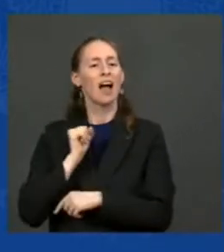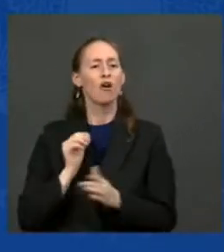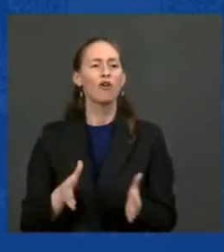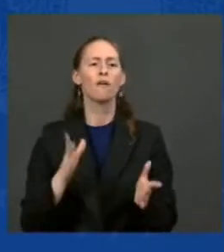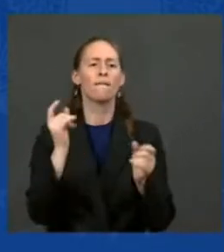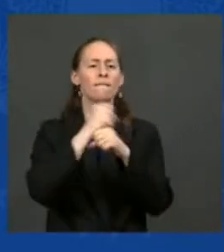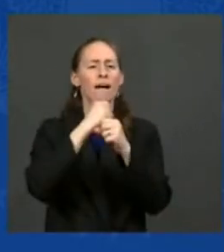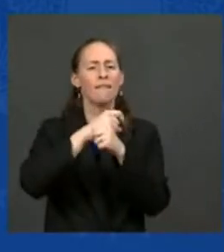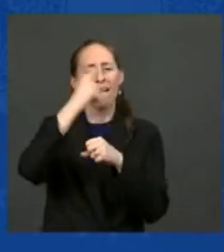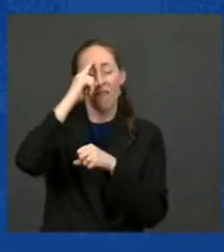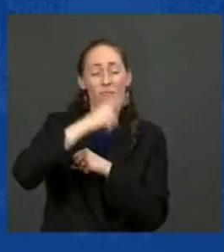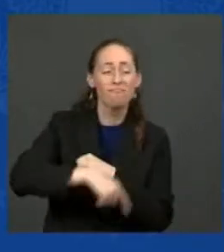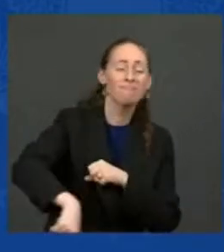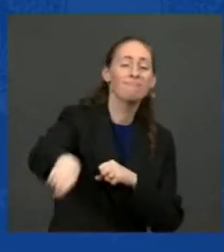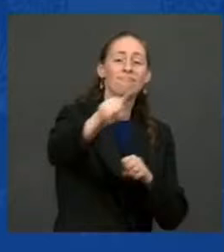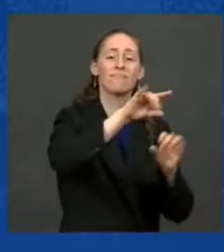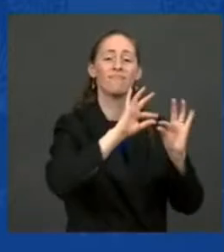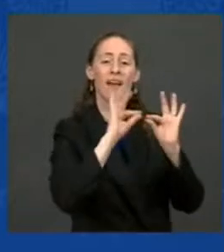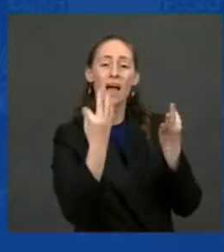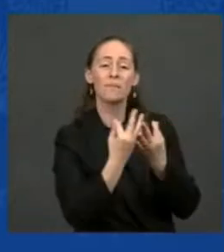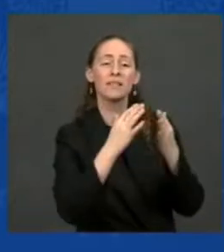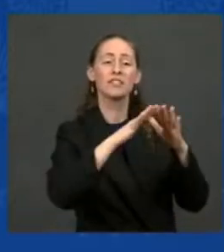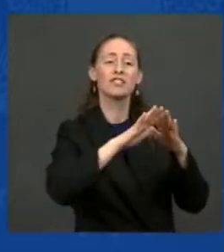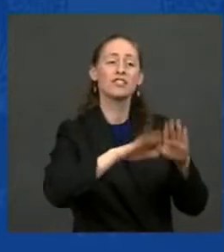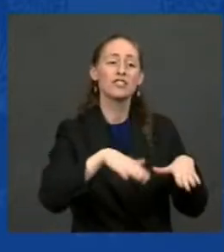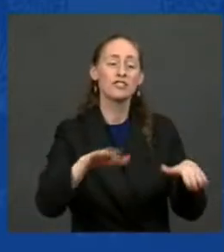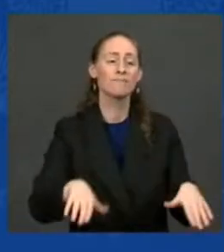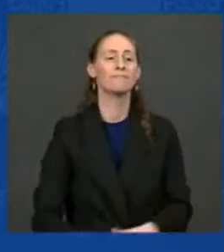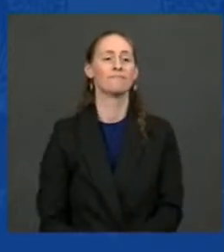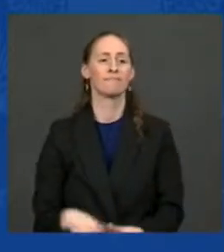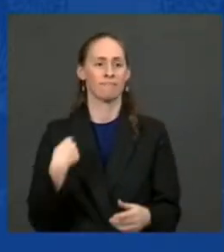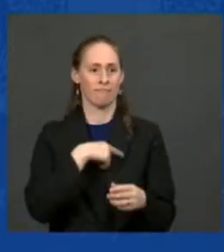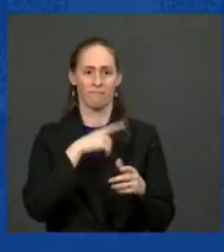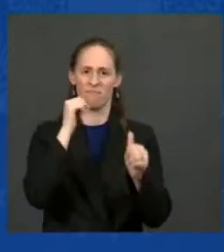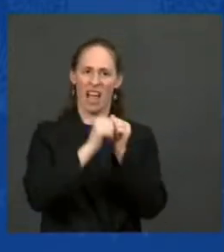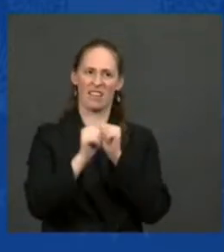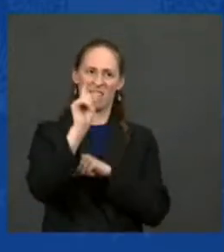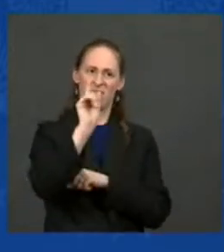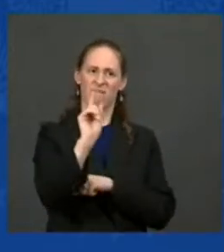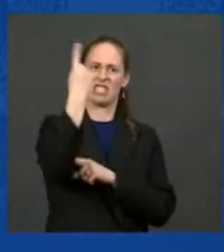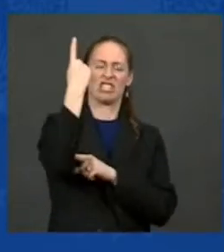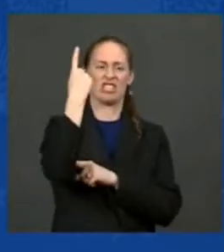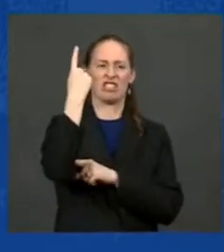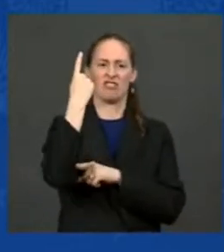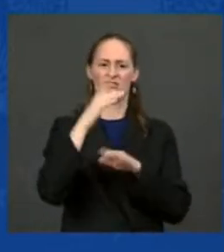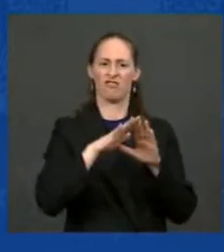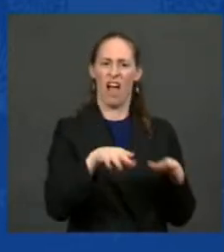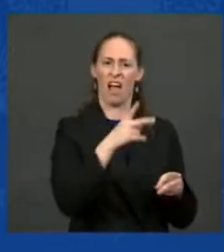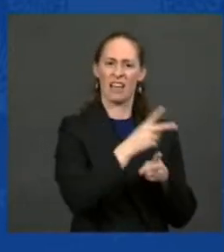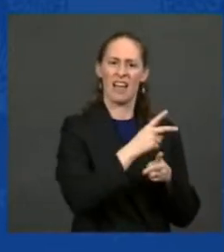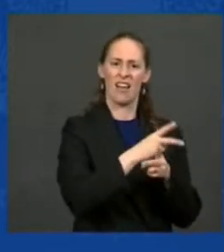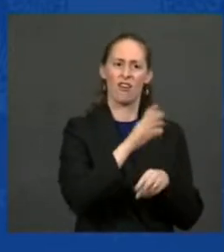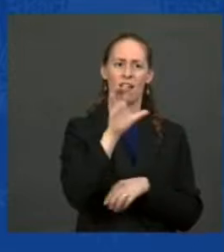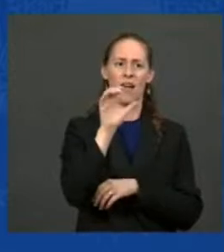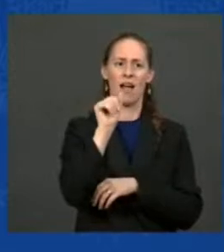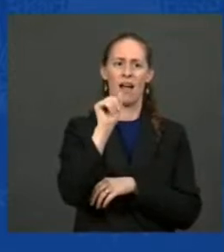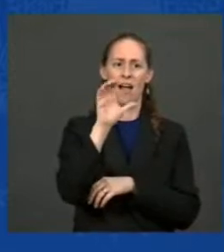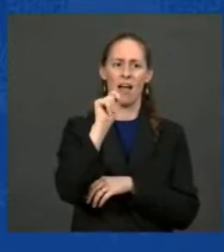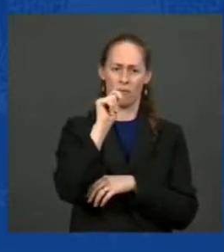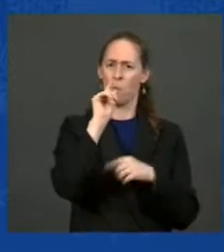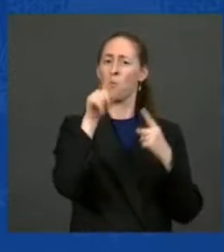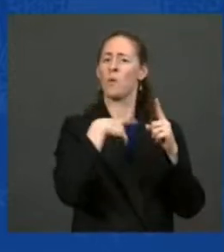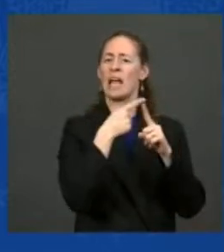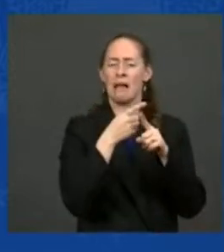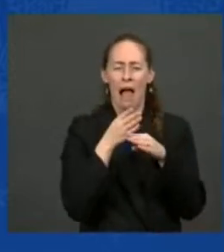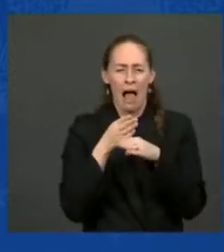families, passing the first Child Care Act we've seen in this country since World War II, passing the Family and Medical Leave Act.